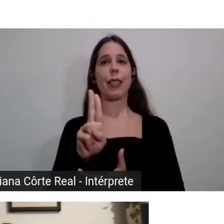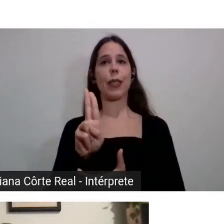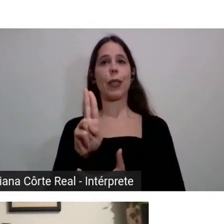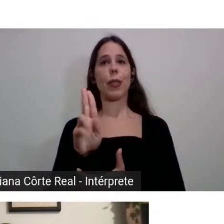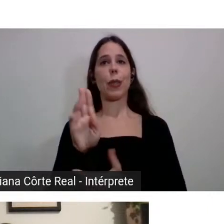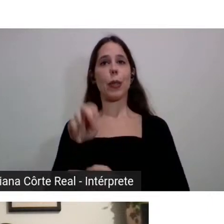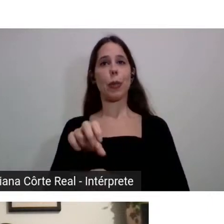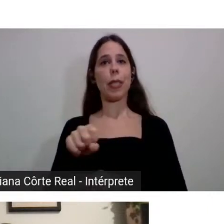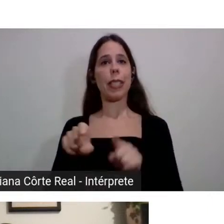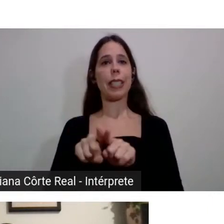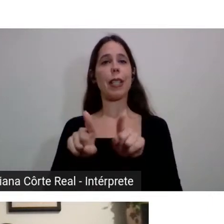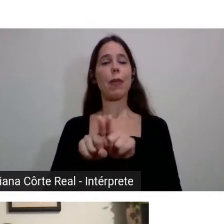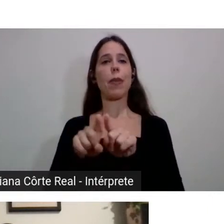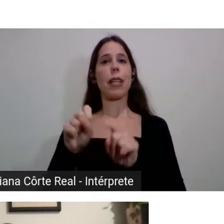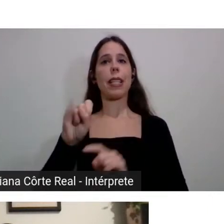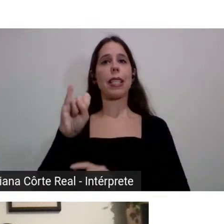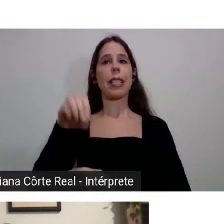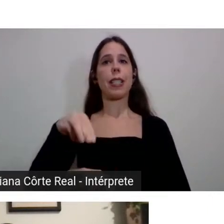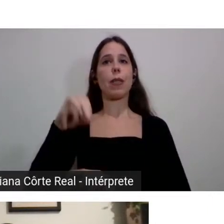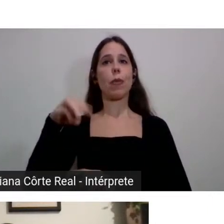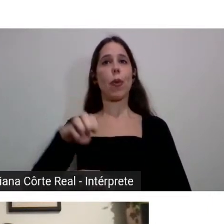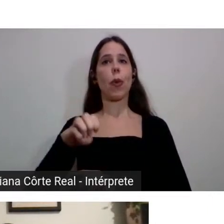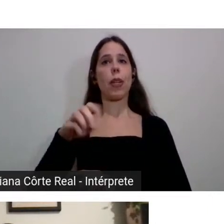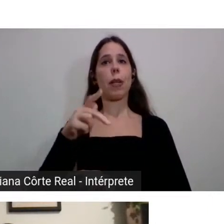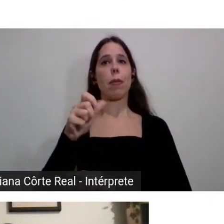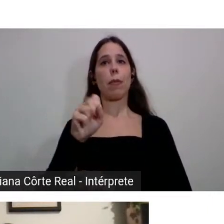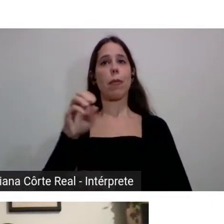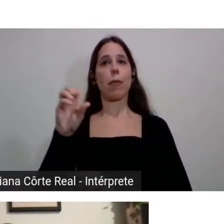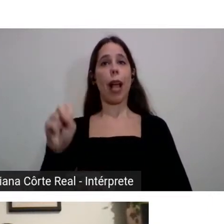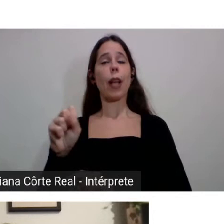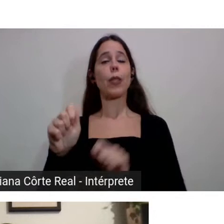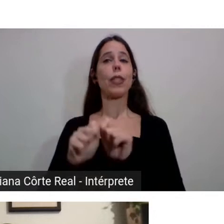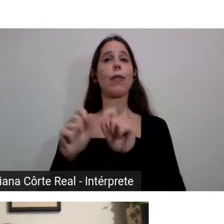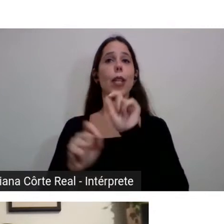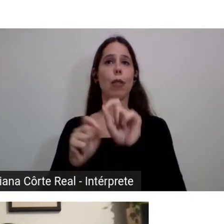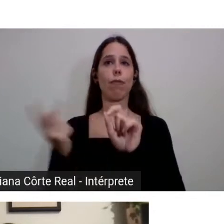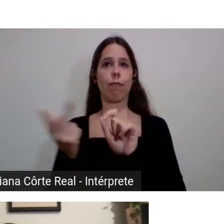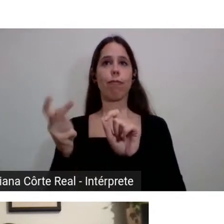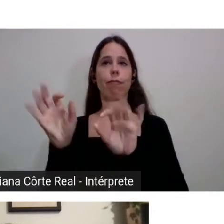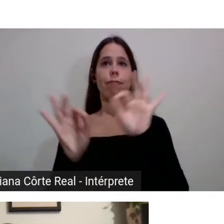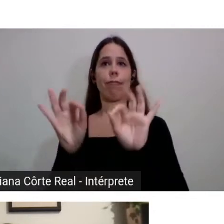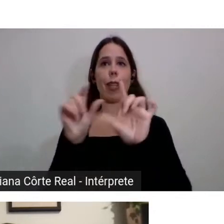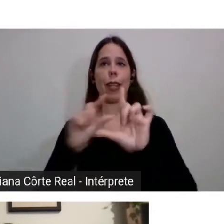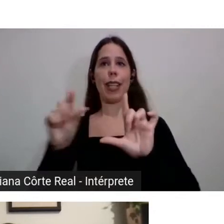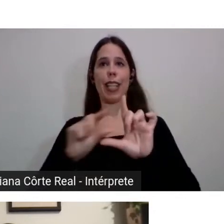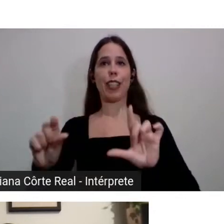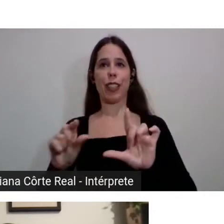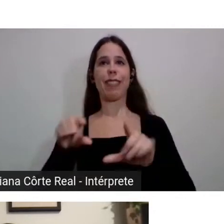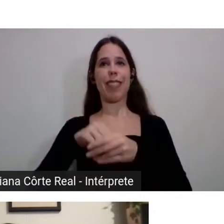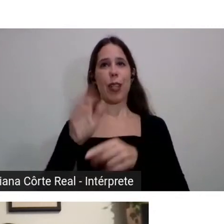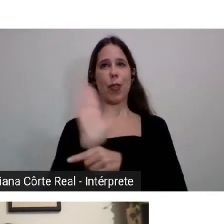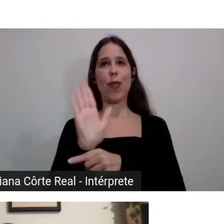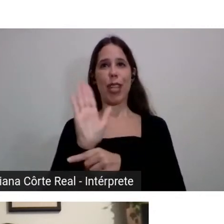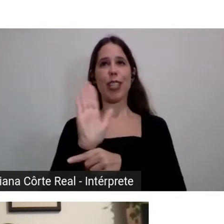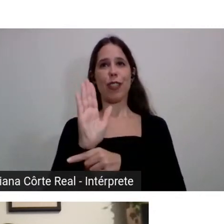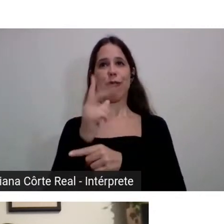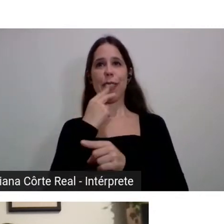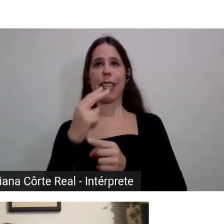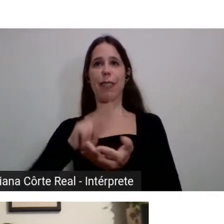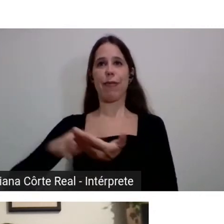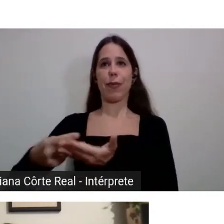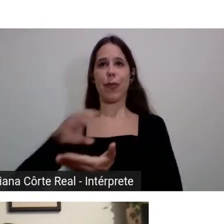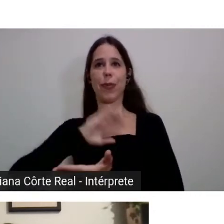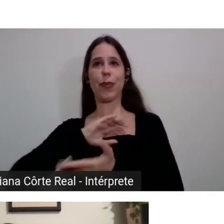e a Simone Passos, que inseriram a legenda no vídeo. E também quero fazer um agradecimento